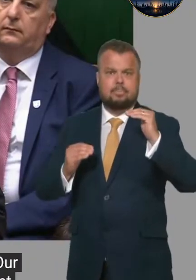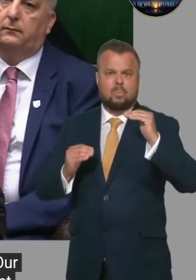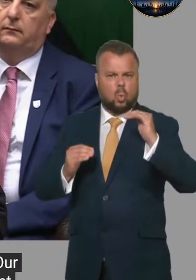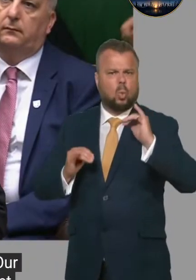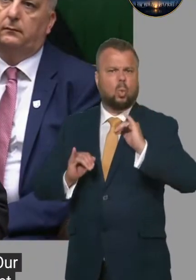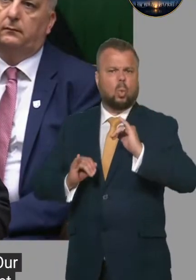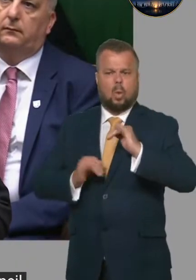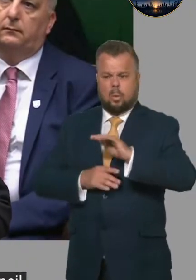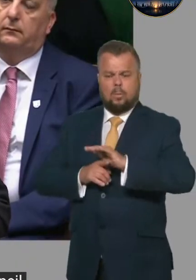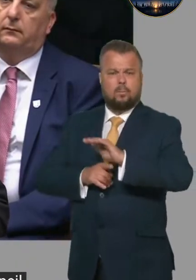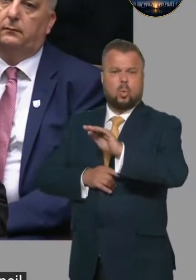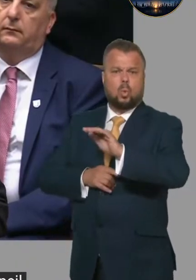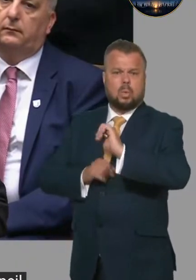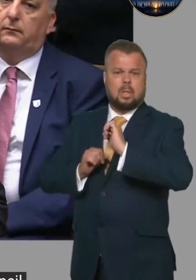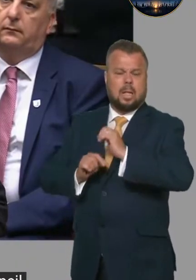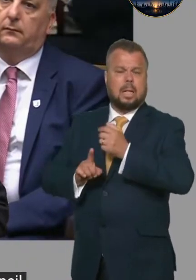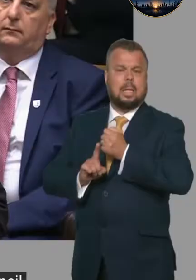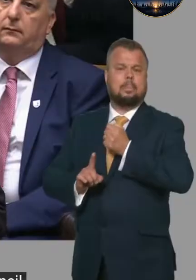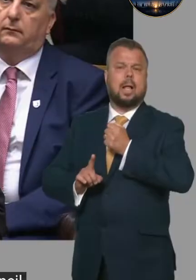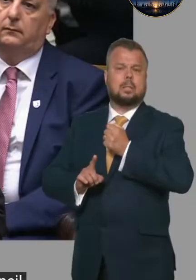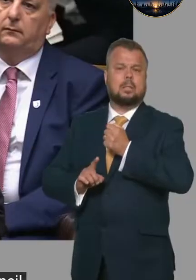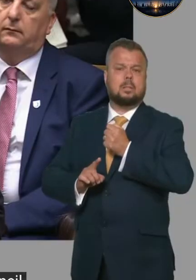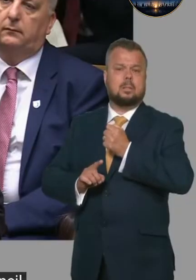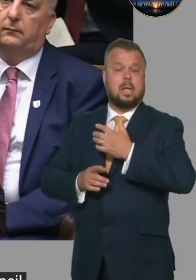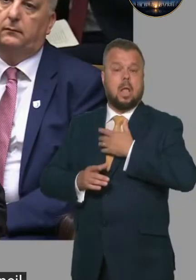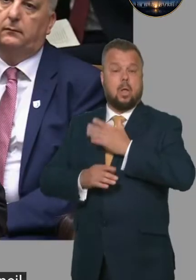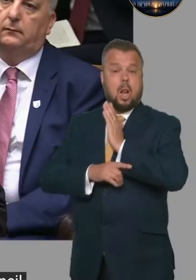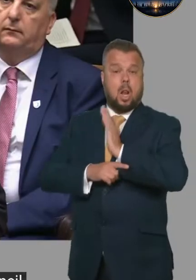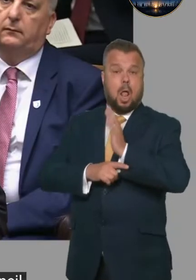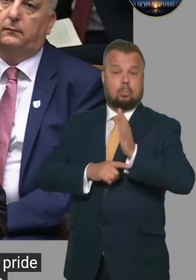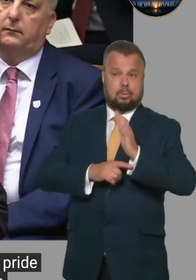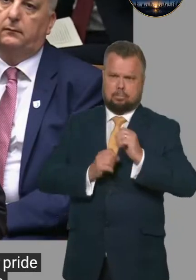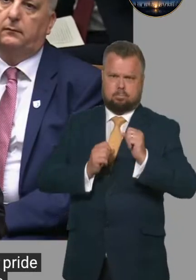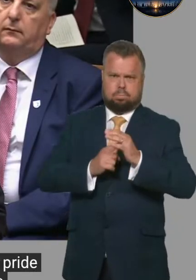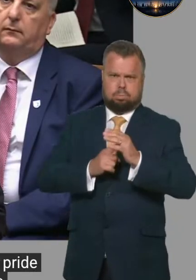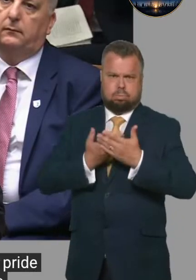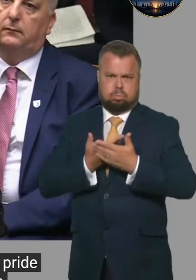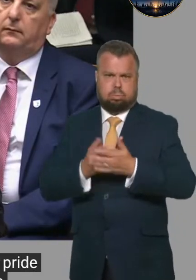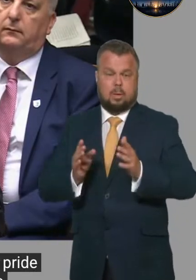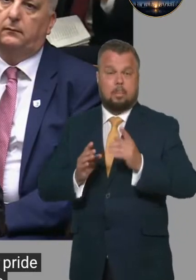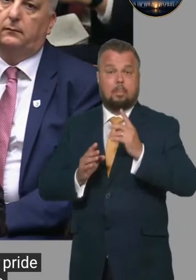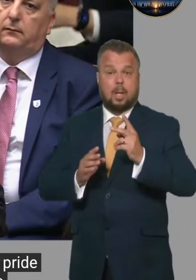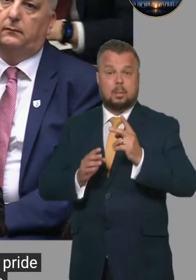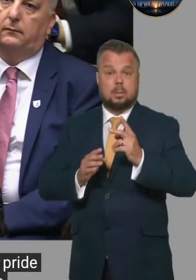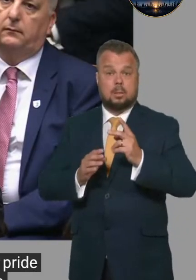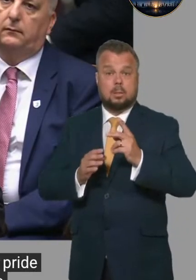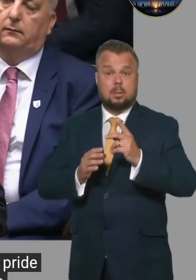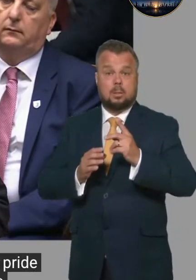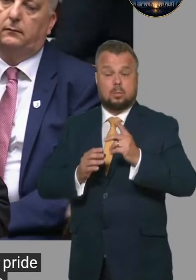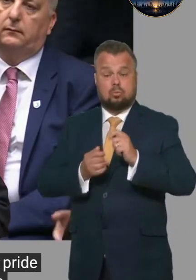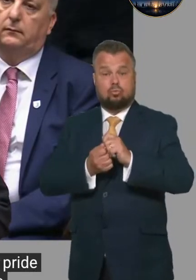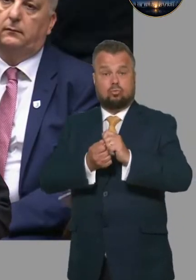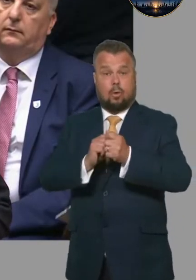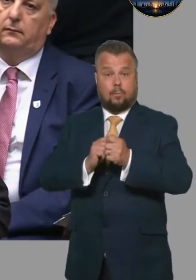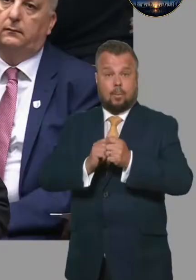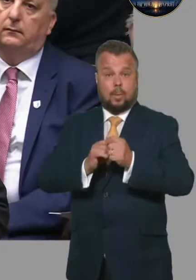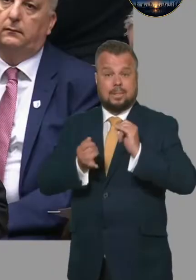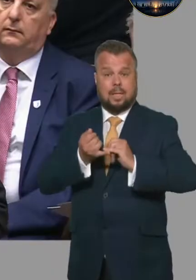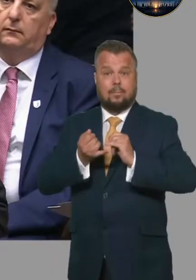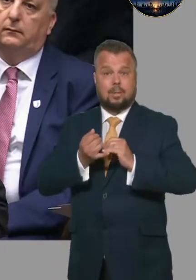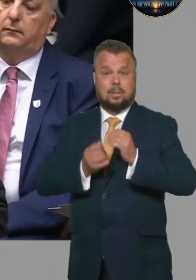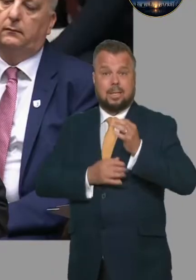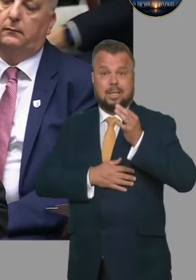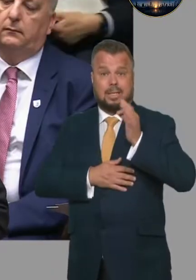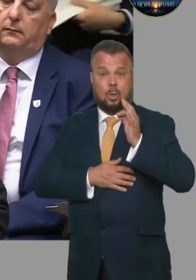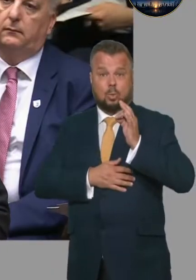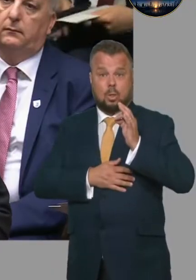State agree that libraries should be inclusive and welcoming to all, and children and young people should never be placed at the